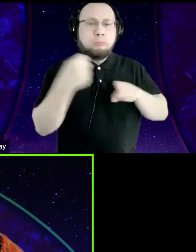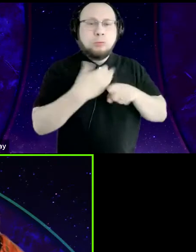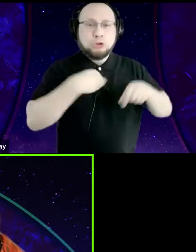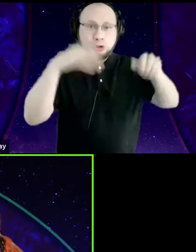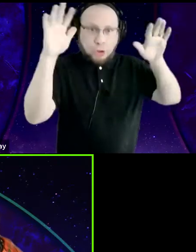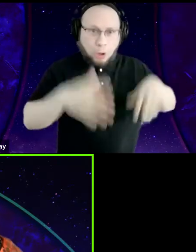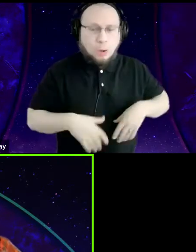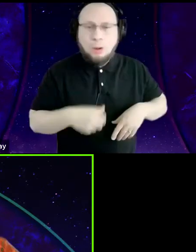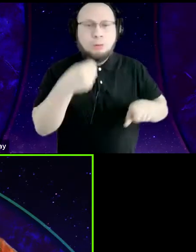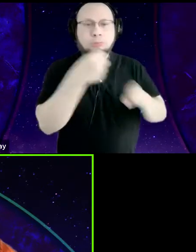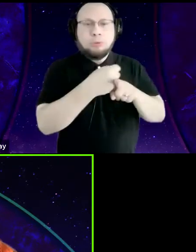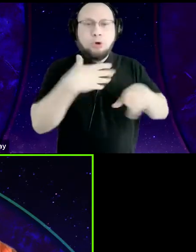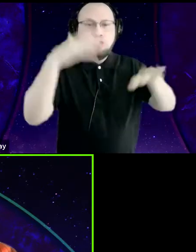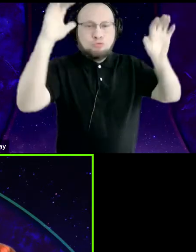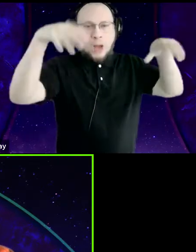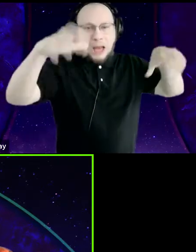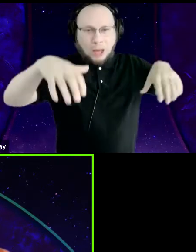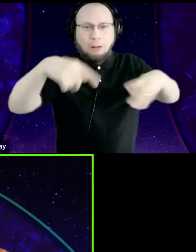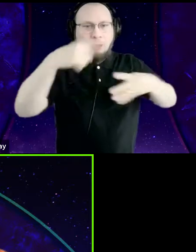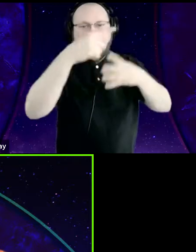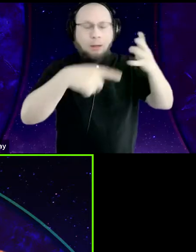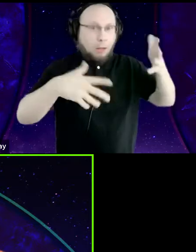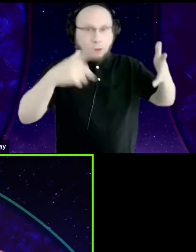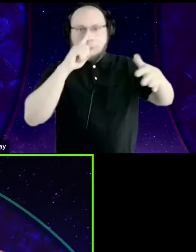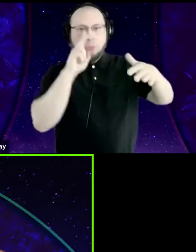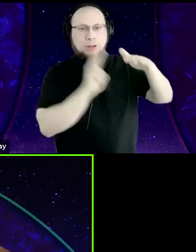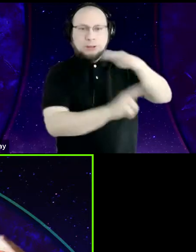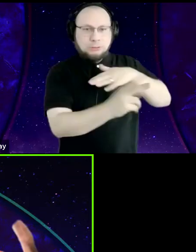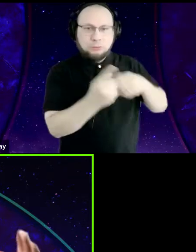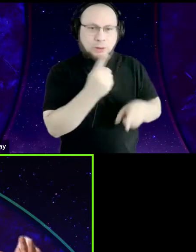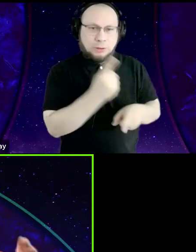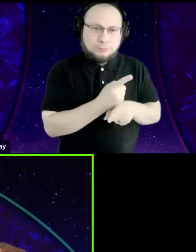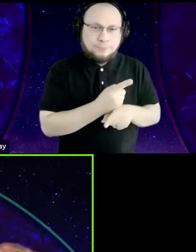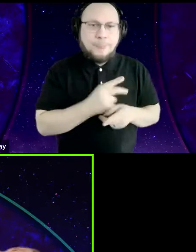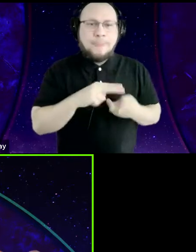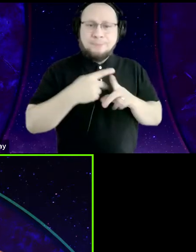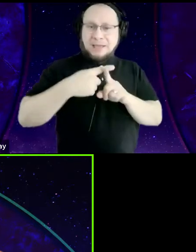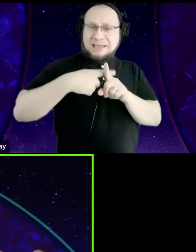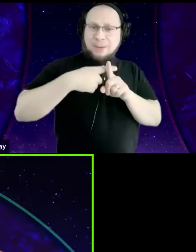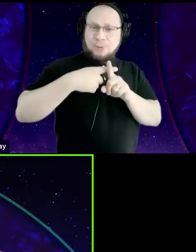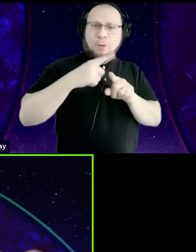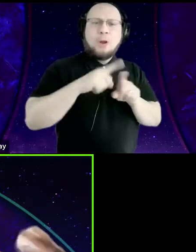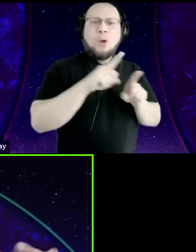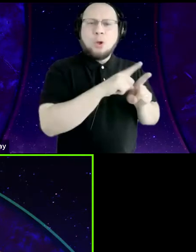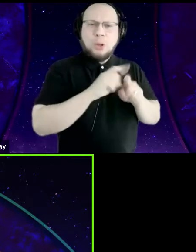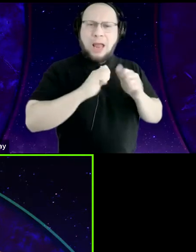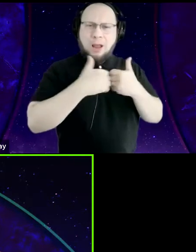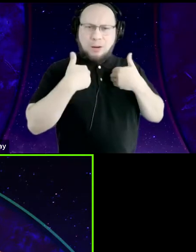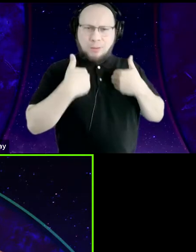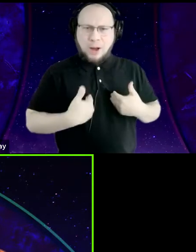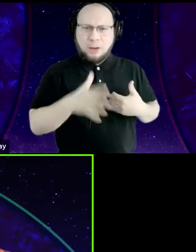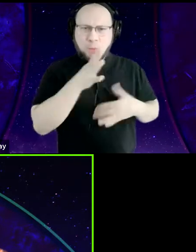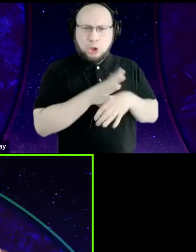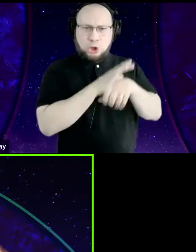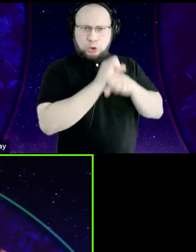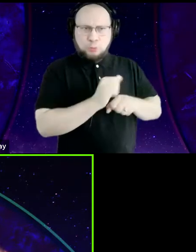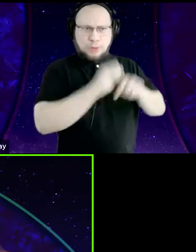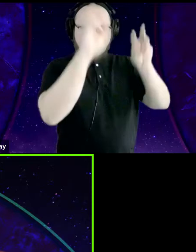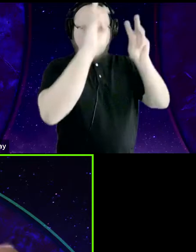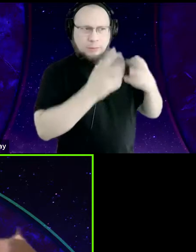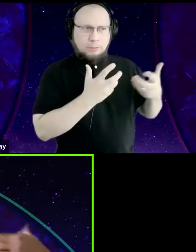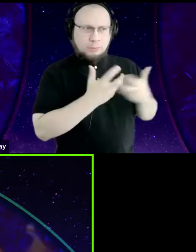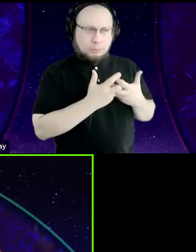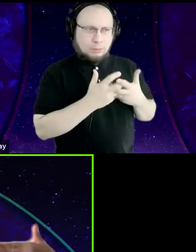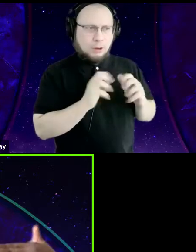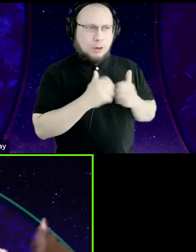it's raining and then it's, and so not only is it about the temperature, it's also about how your body is acclimating to it. Also how your